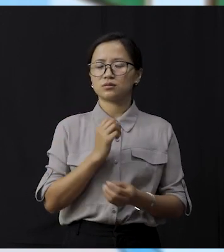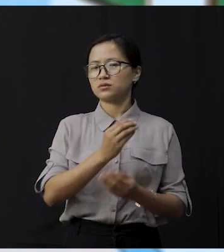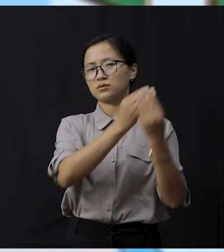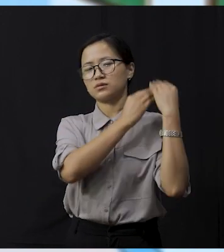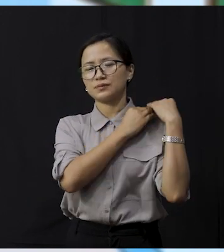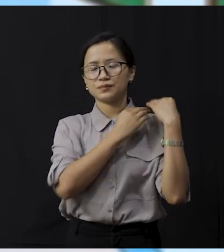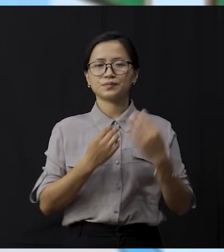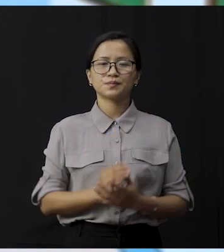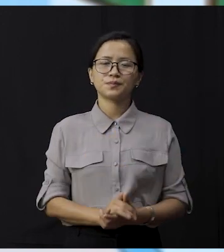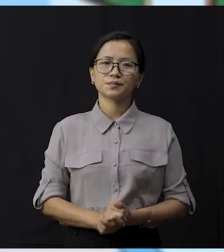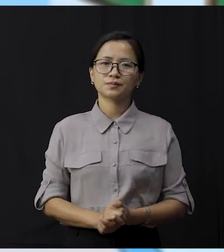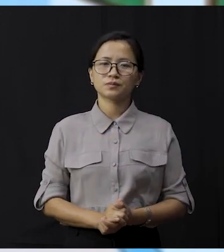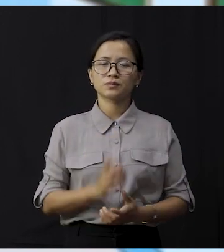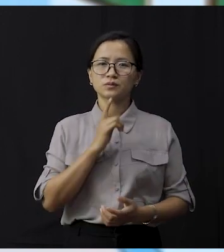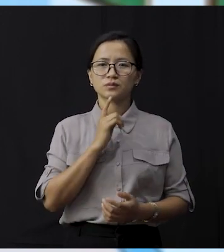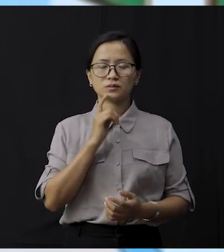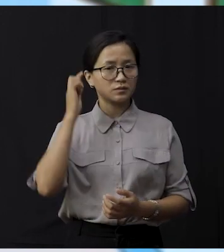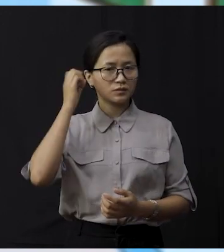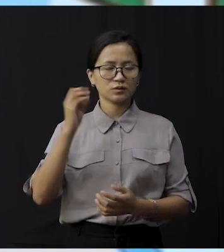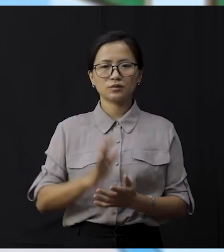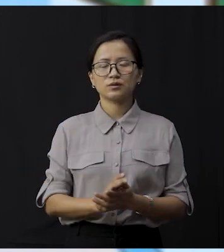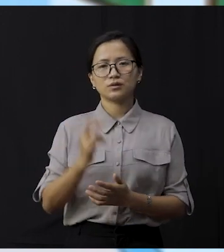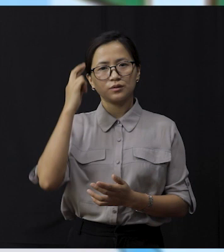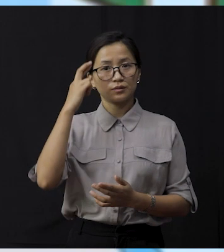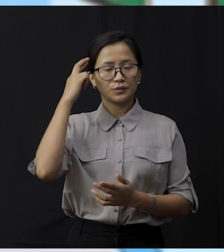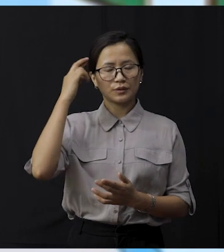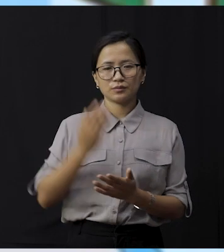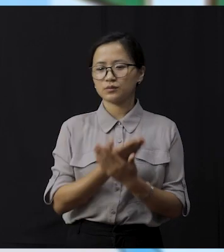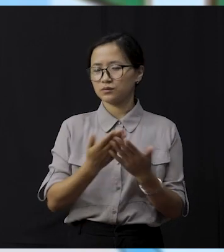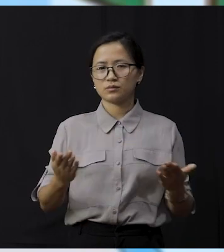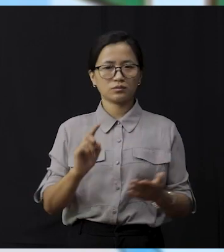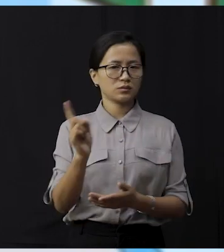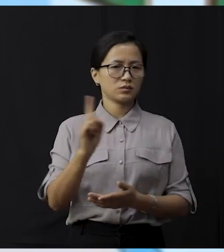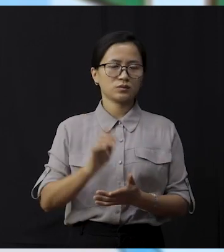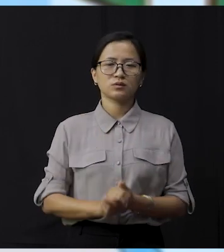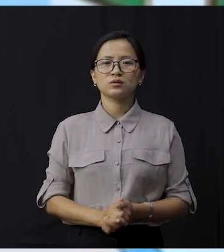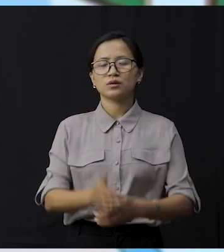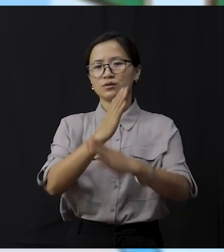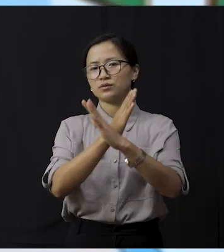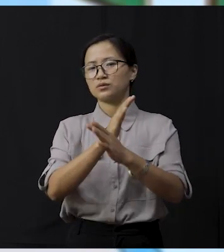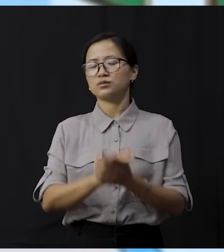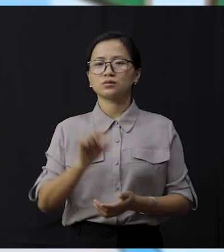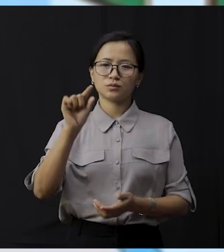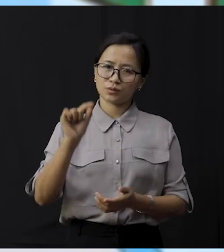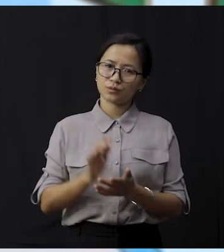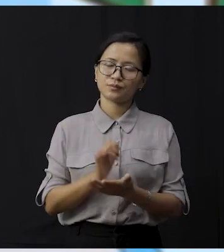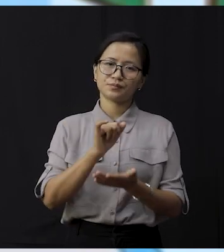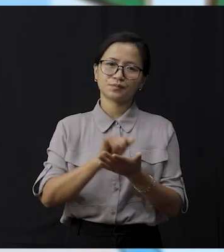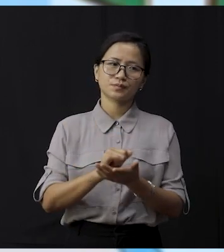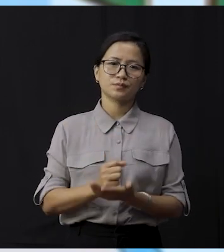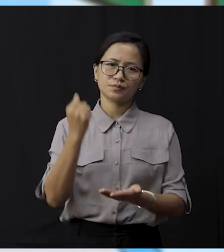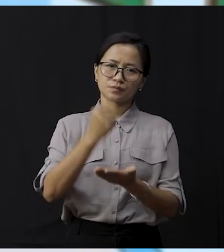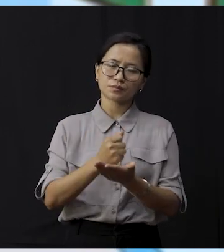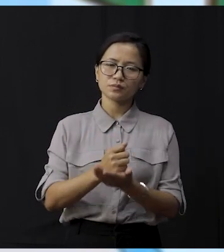is your duty to remind them not to do that, and also to prevent them from not doing that. Okay,